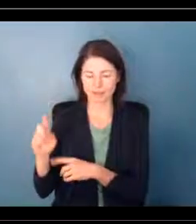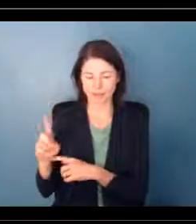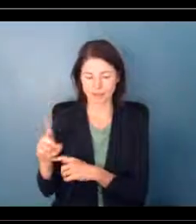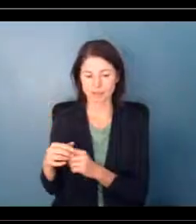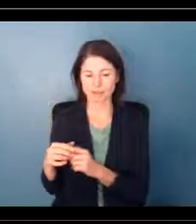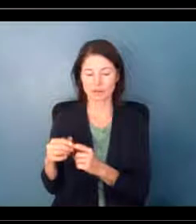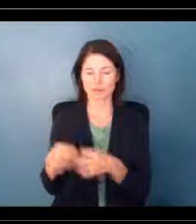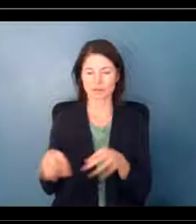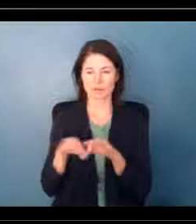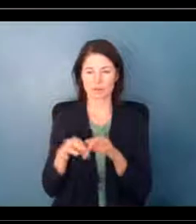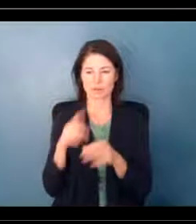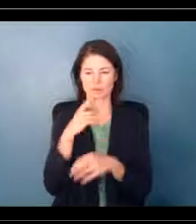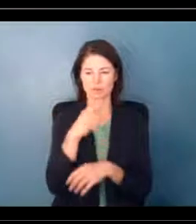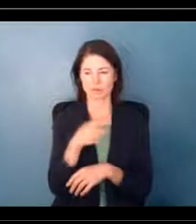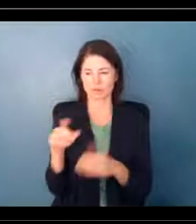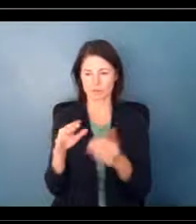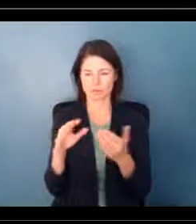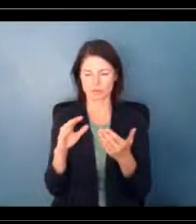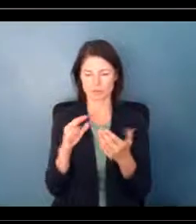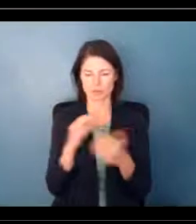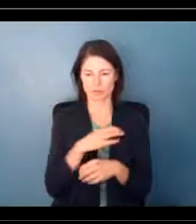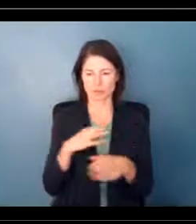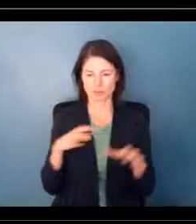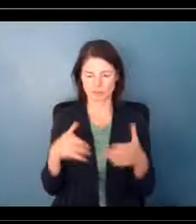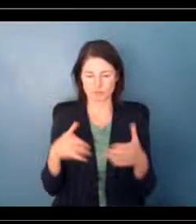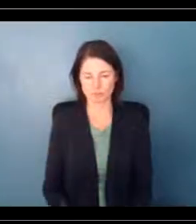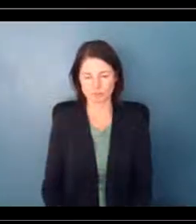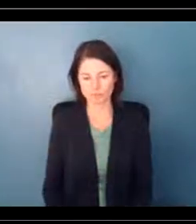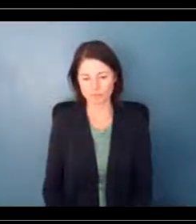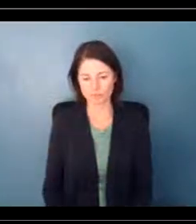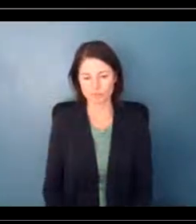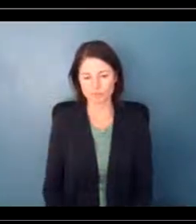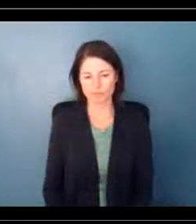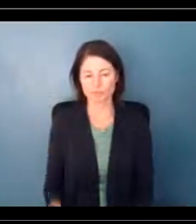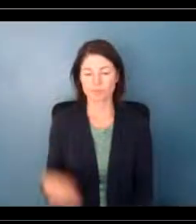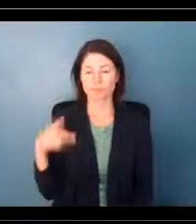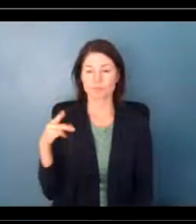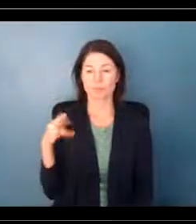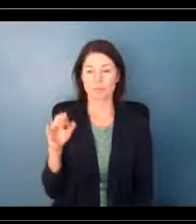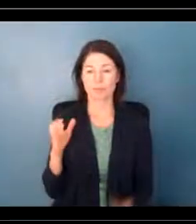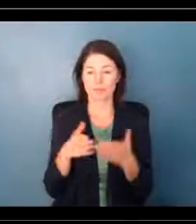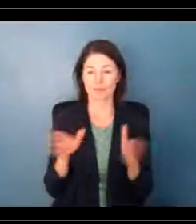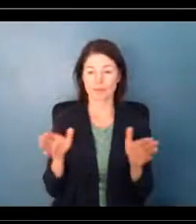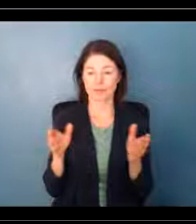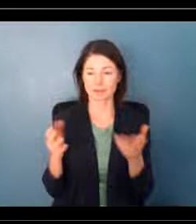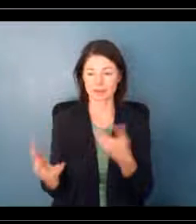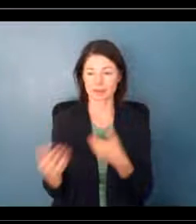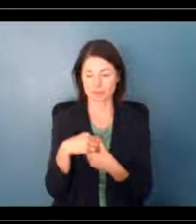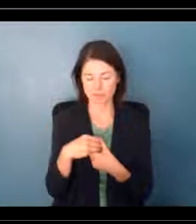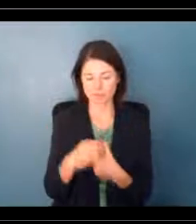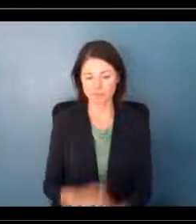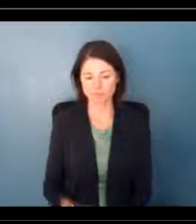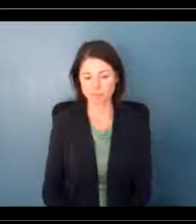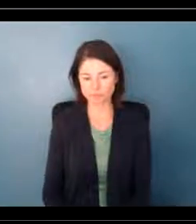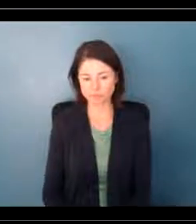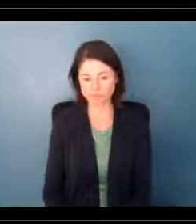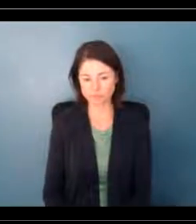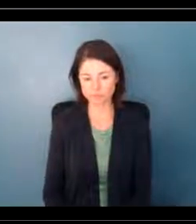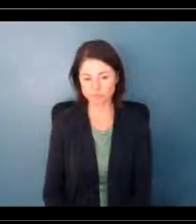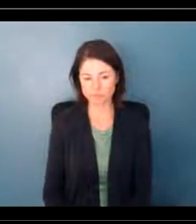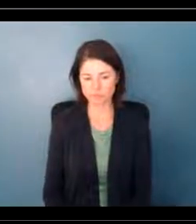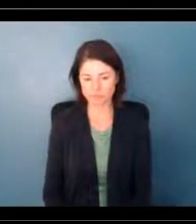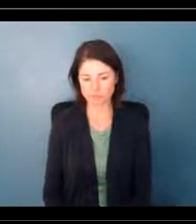commission. So just related to public engagement, typically as part of our